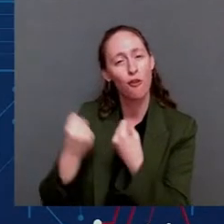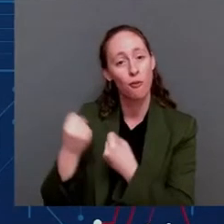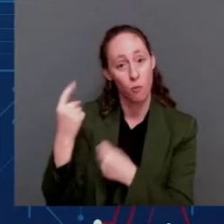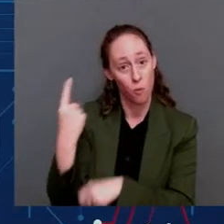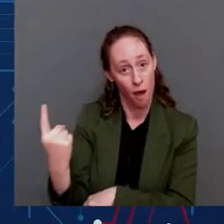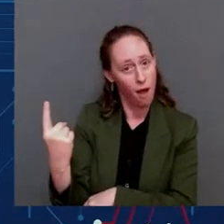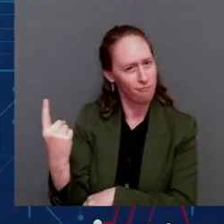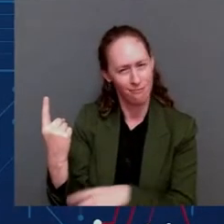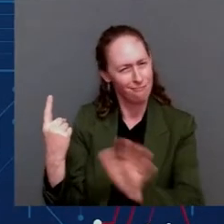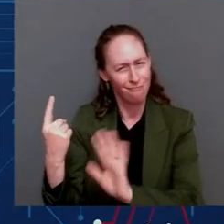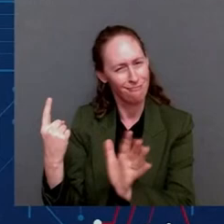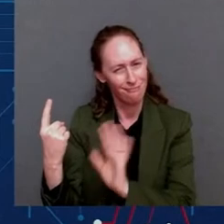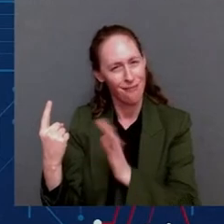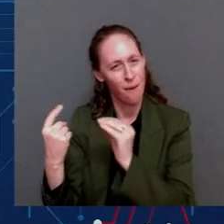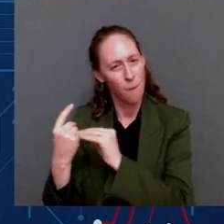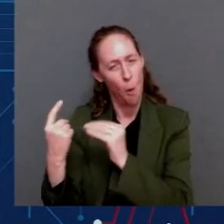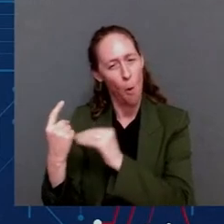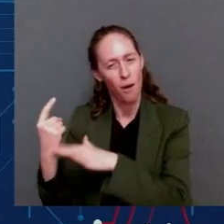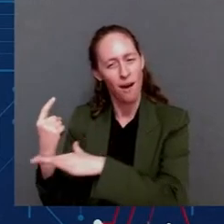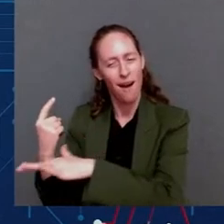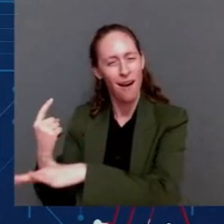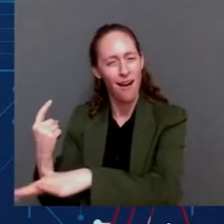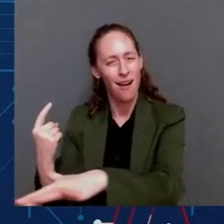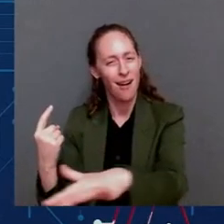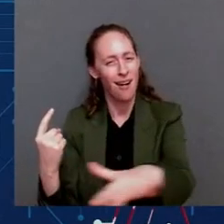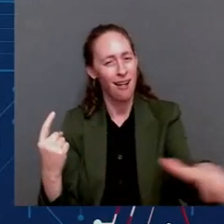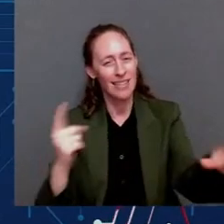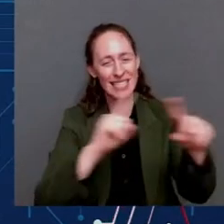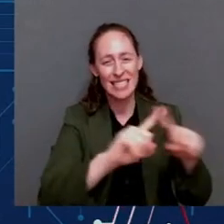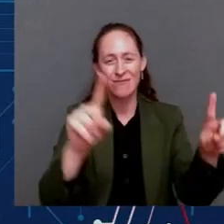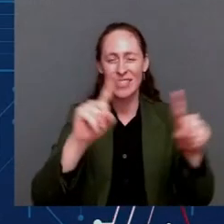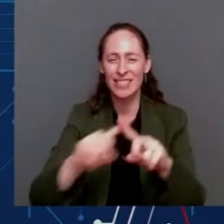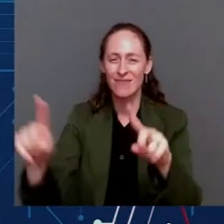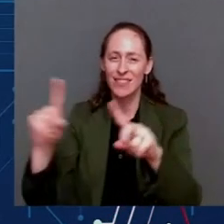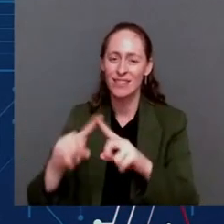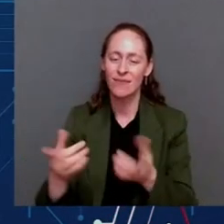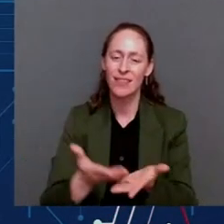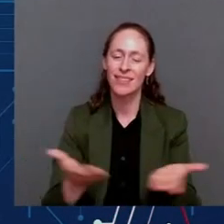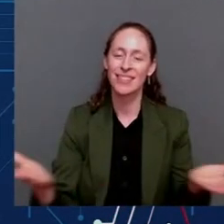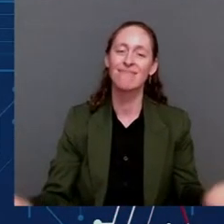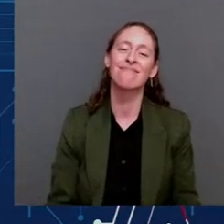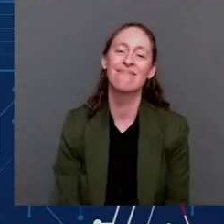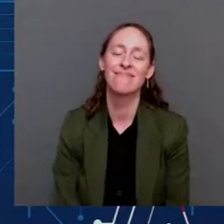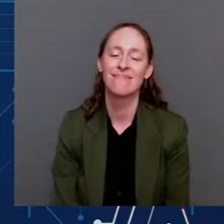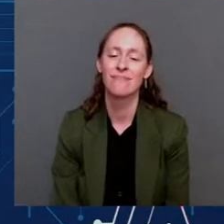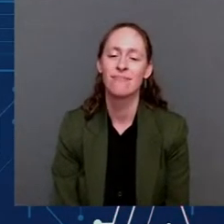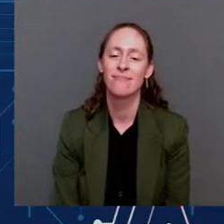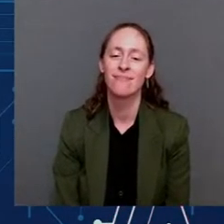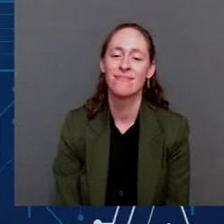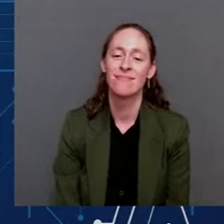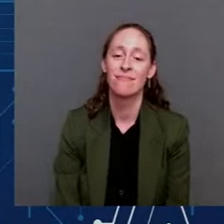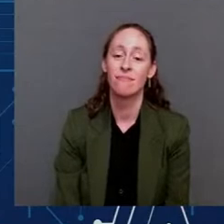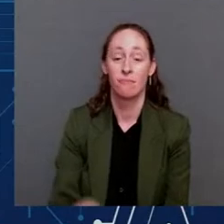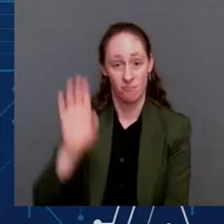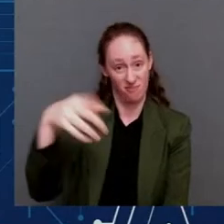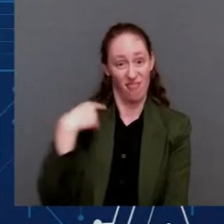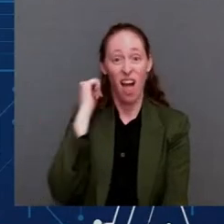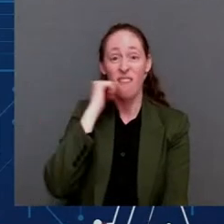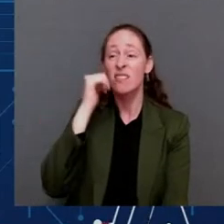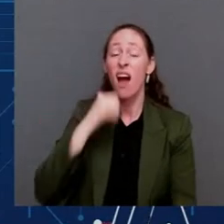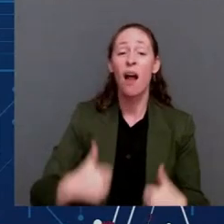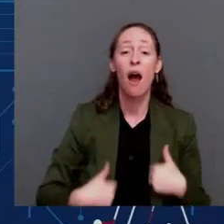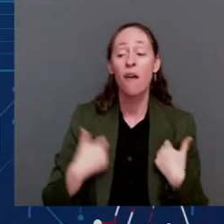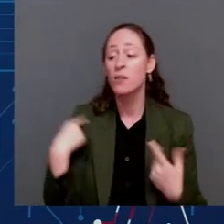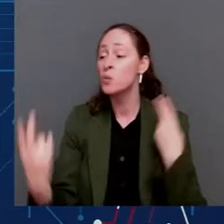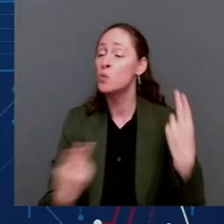the beating heart of countless devices and machines that we use every single day. This bill will mean humming factories and